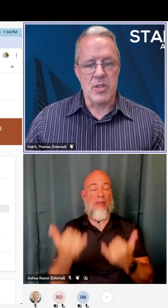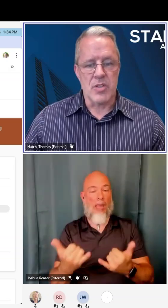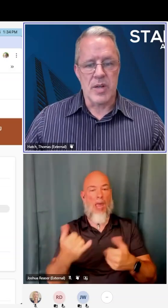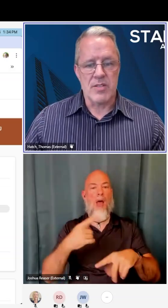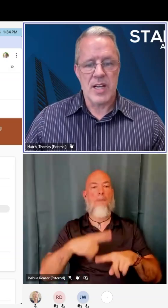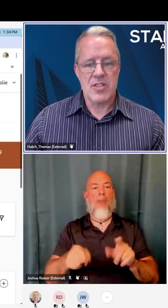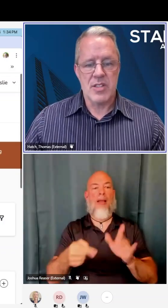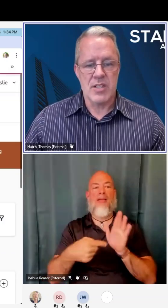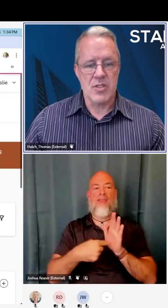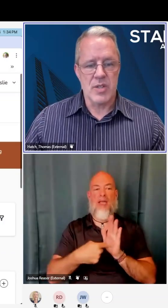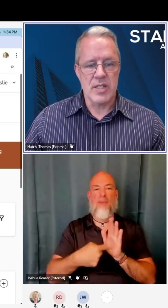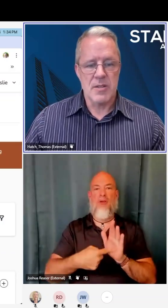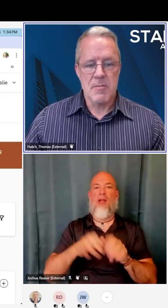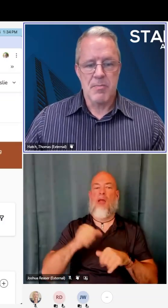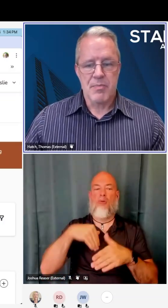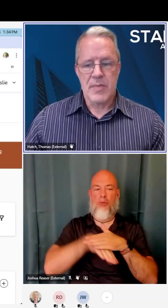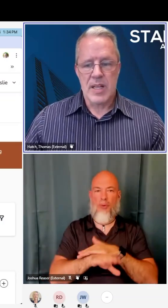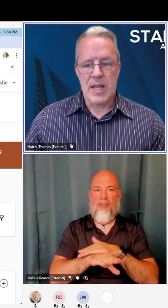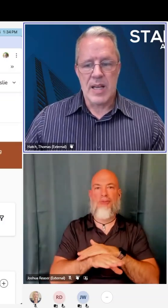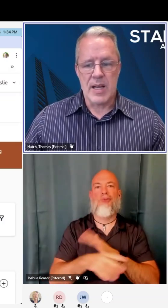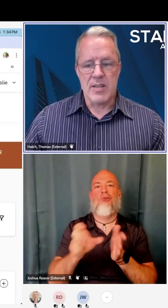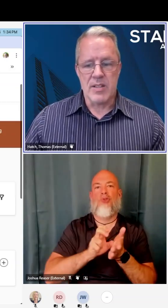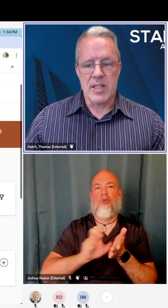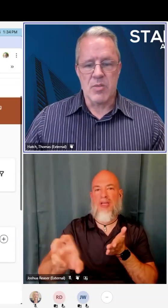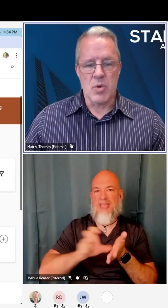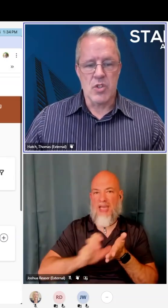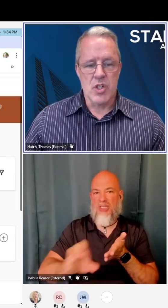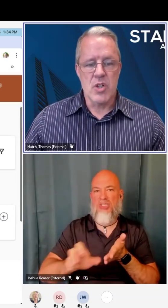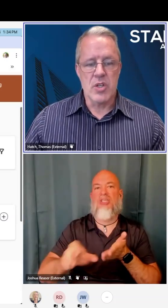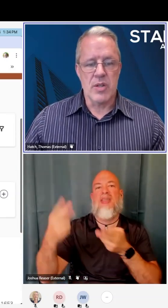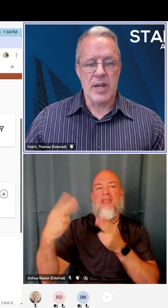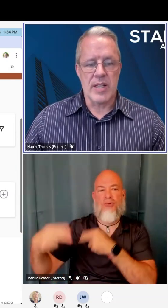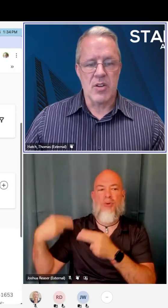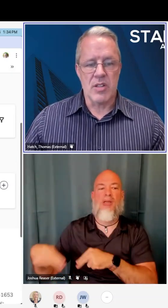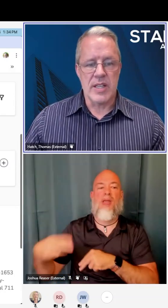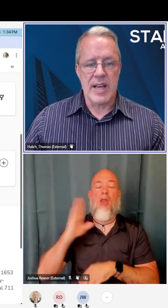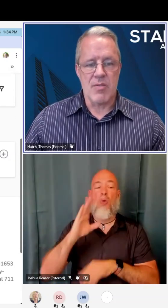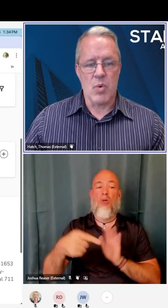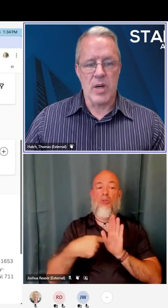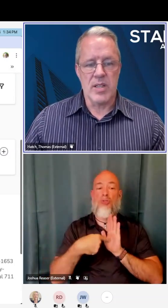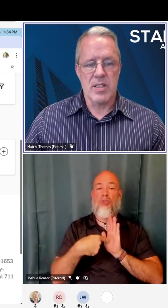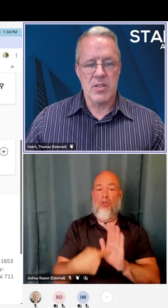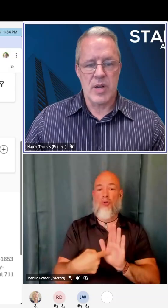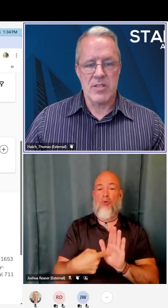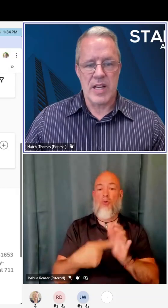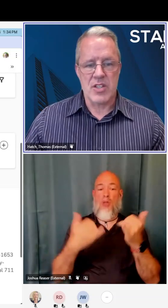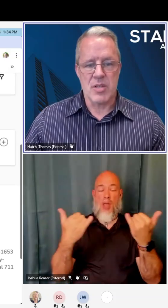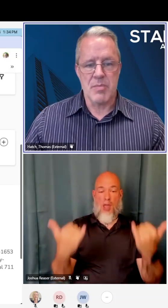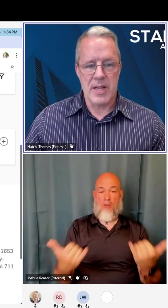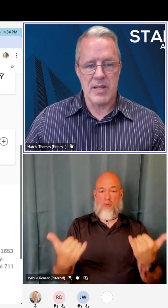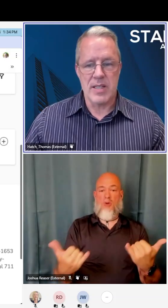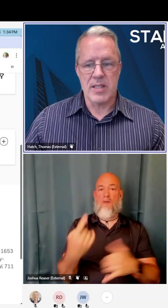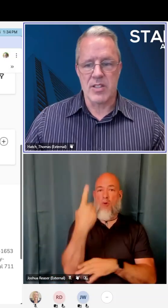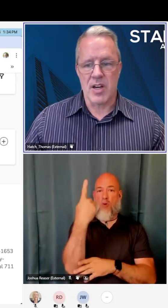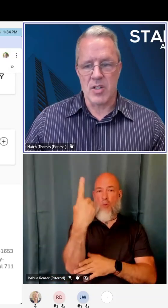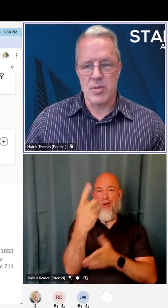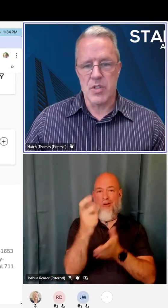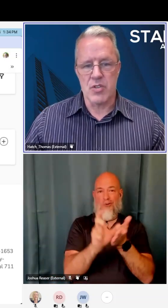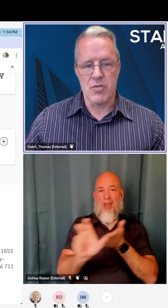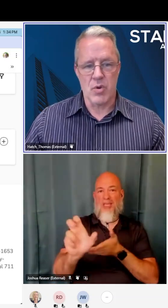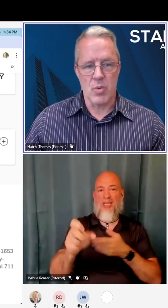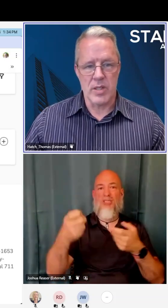I will go into the transaction history and it will show you that I currently have 1 transaction pending.